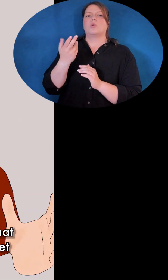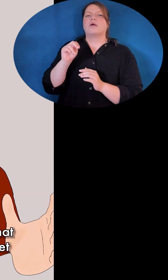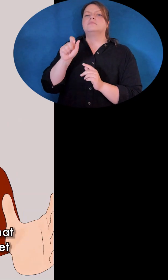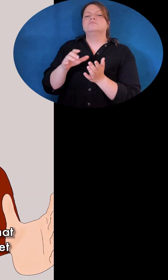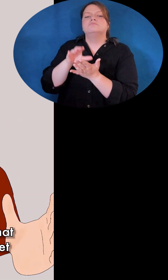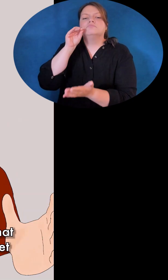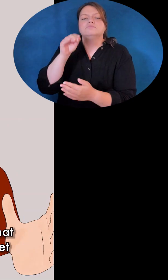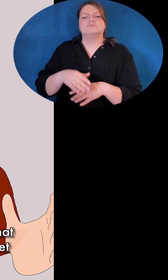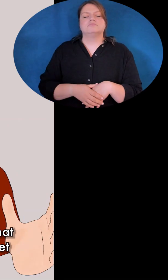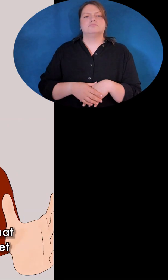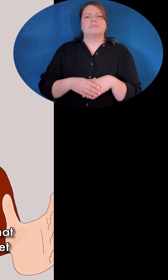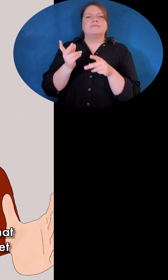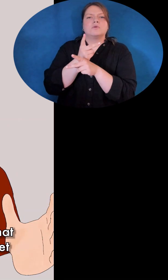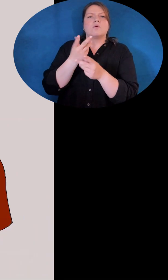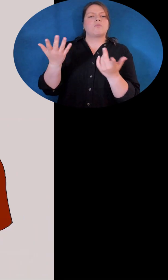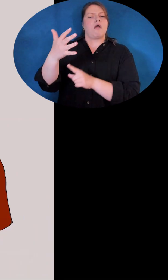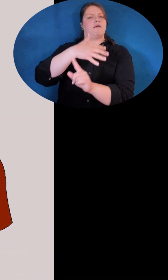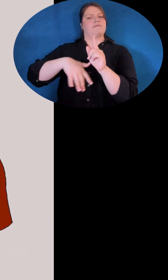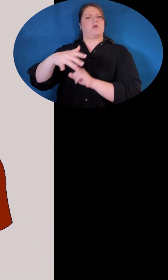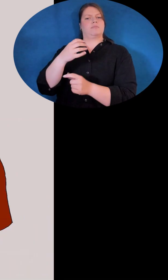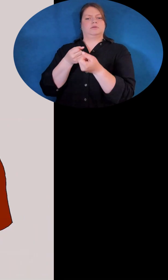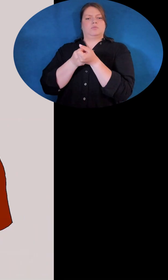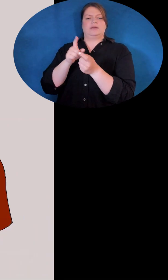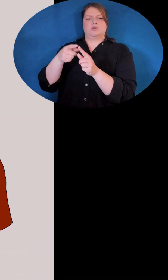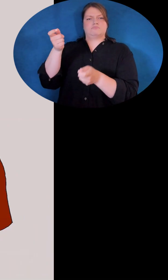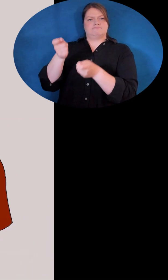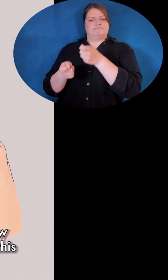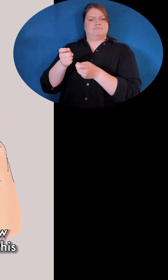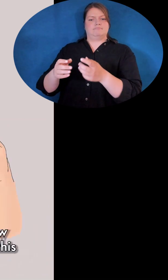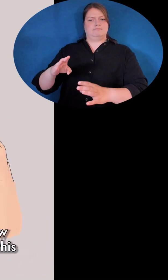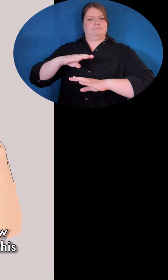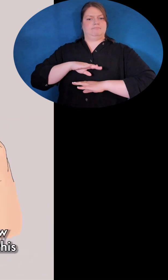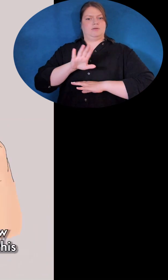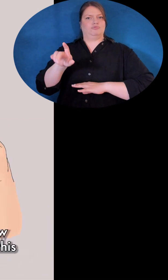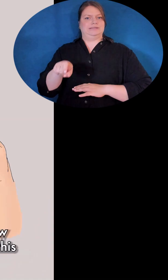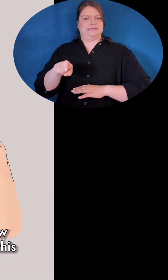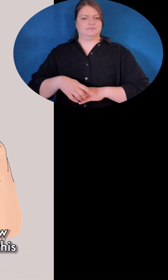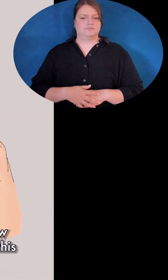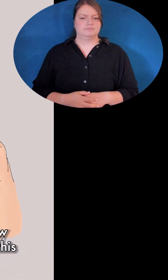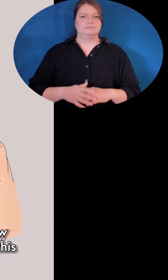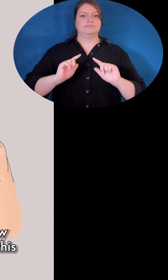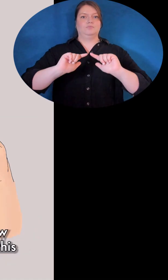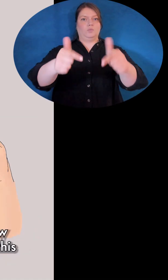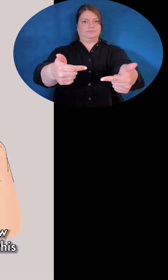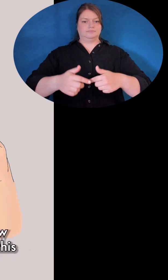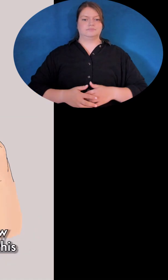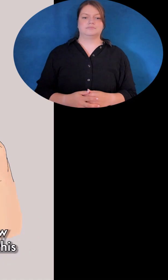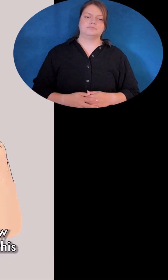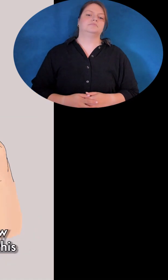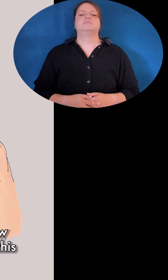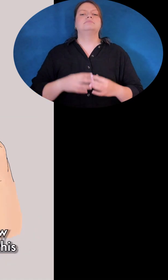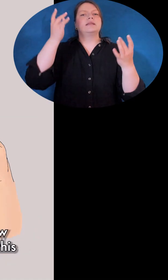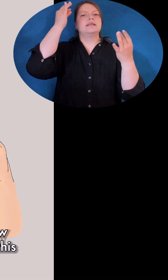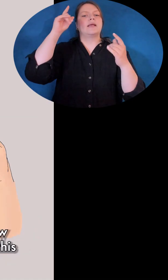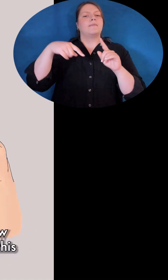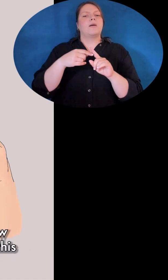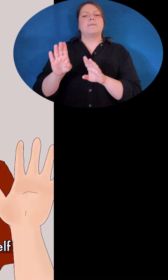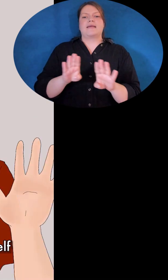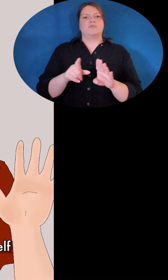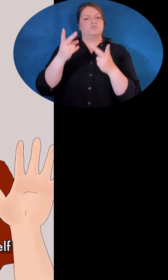adjusted to better meet Morgan's needs. Now it's your turn. Think about the behavior you saw from Morgan when you watched this